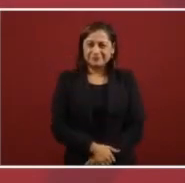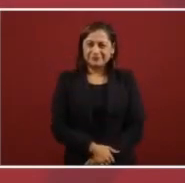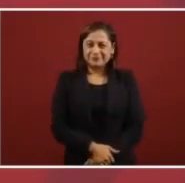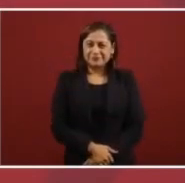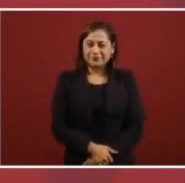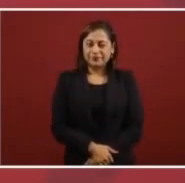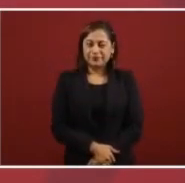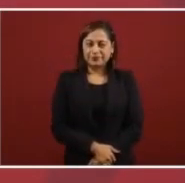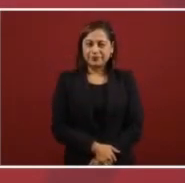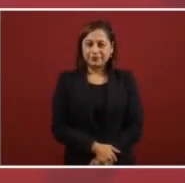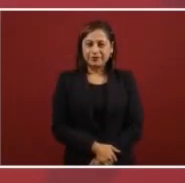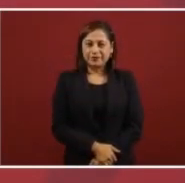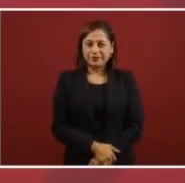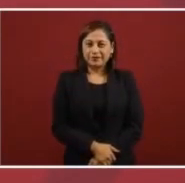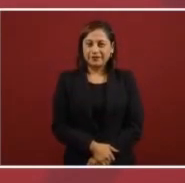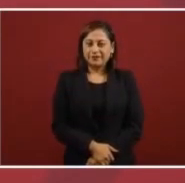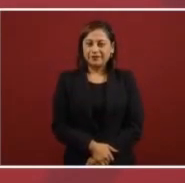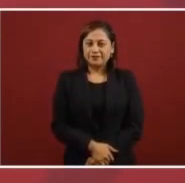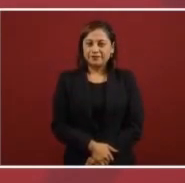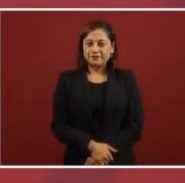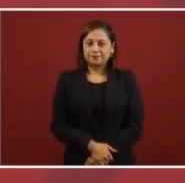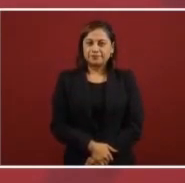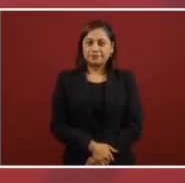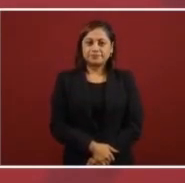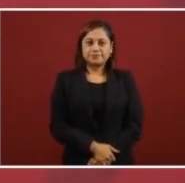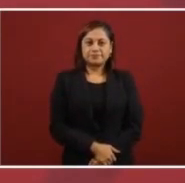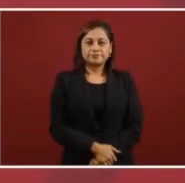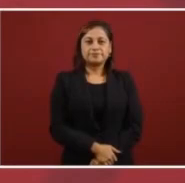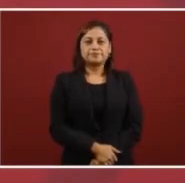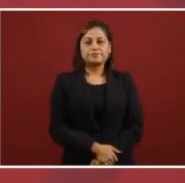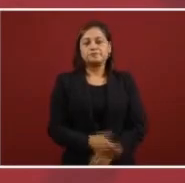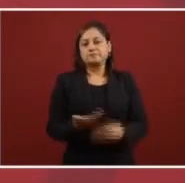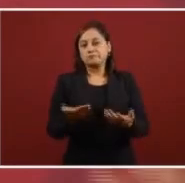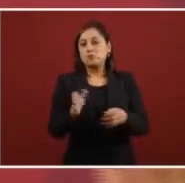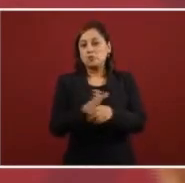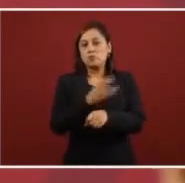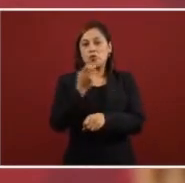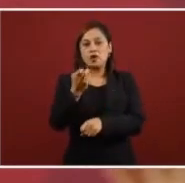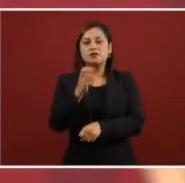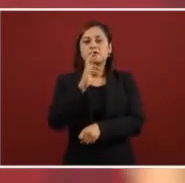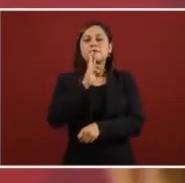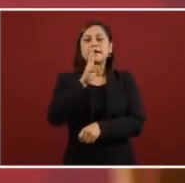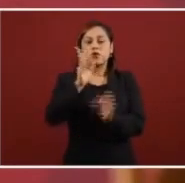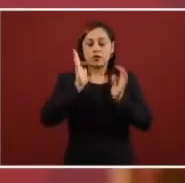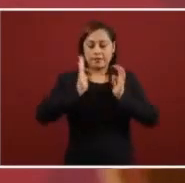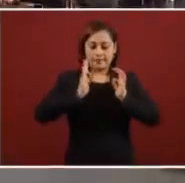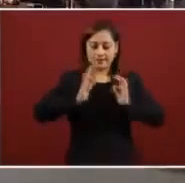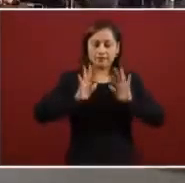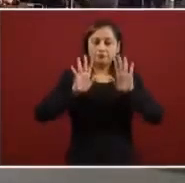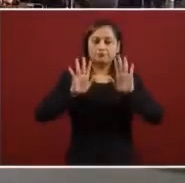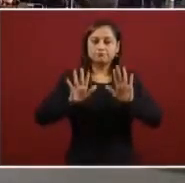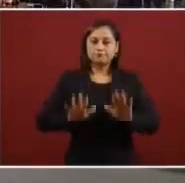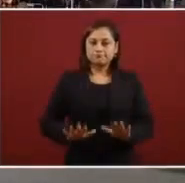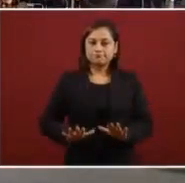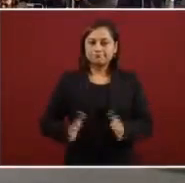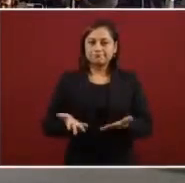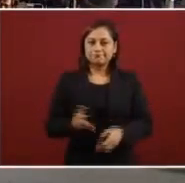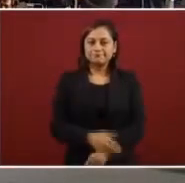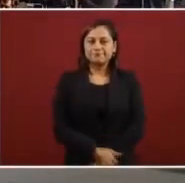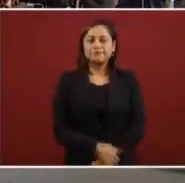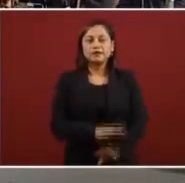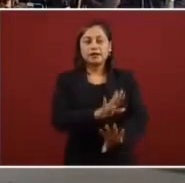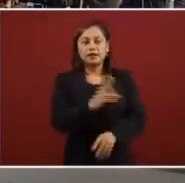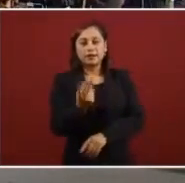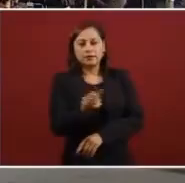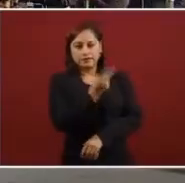so therefore, hay que we've got to stay calm, tranquil. Pregunta, si so a second